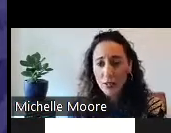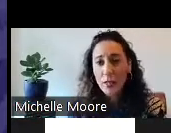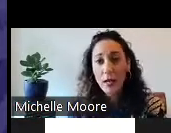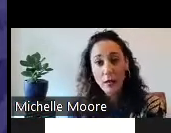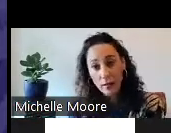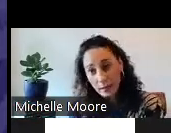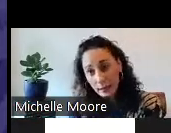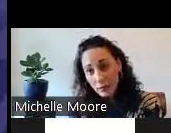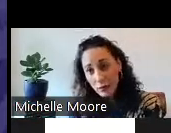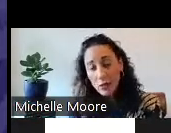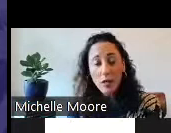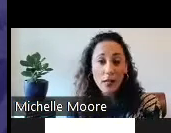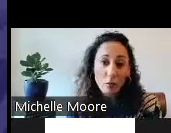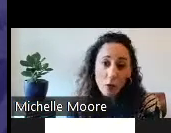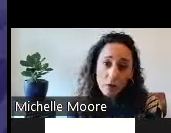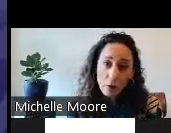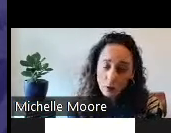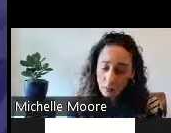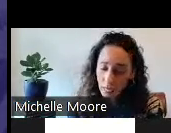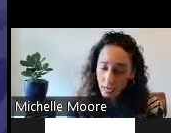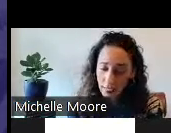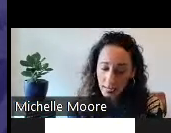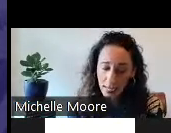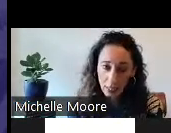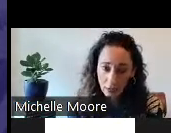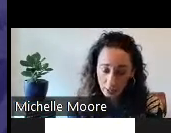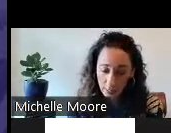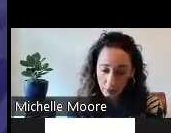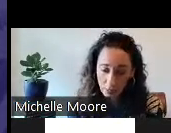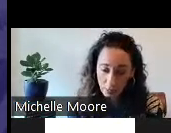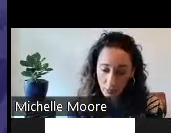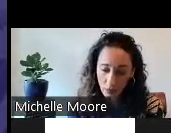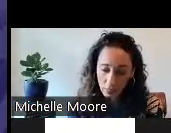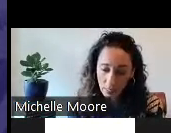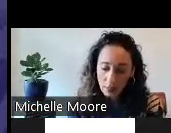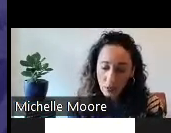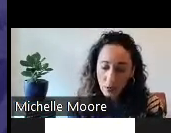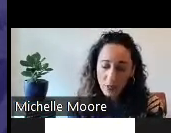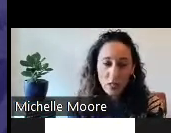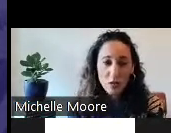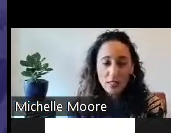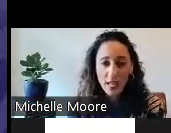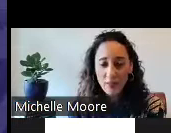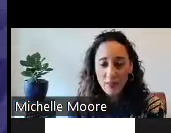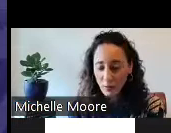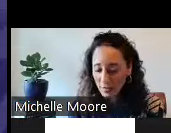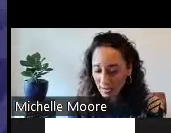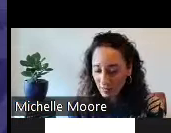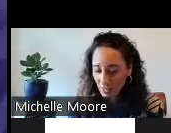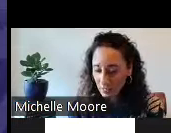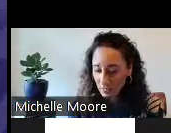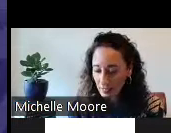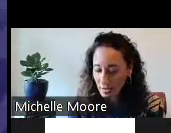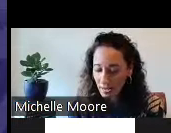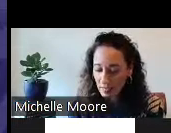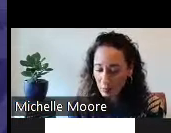representation at an elite level, in the workforce, and at coaching level as well. So there's a lot to get through in our